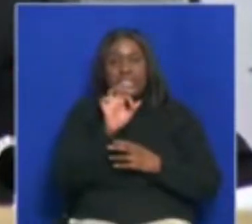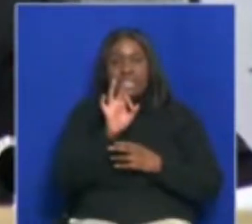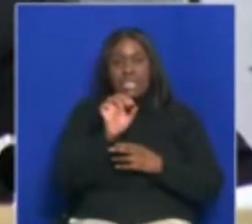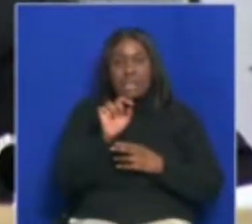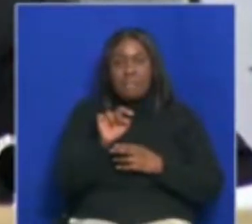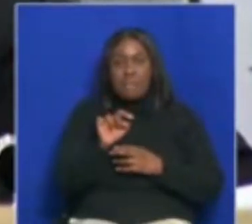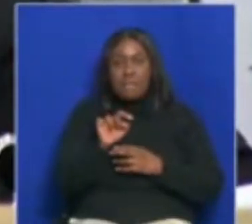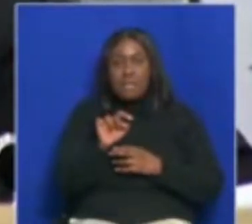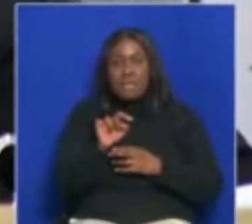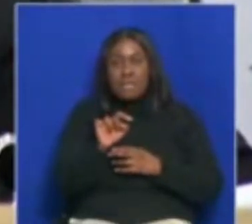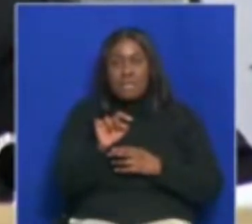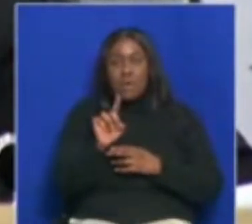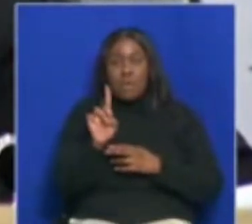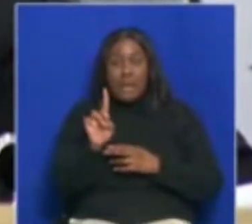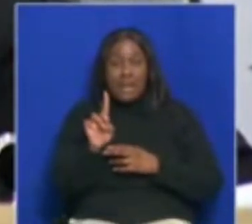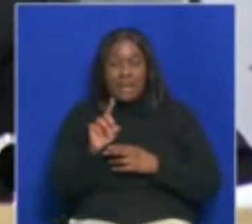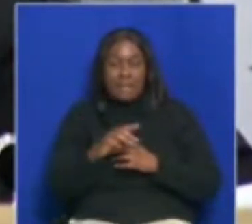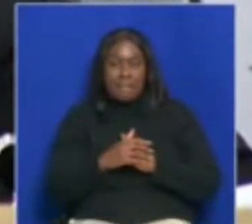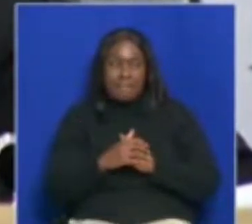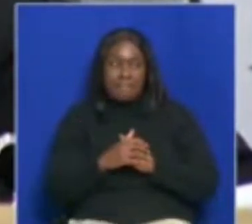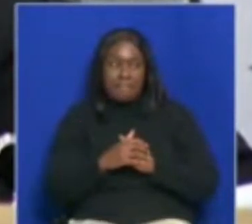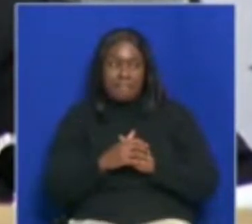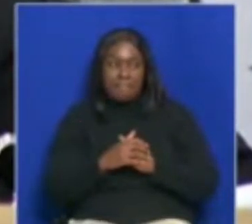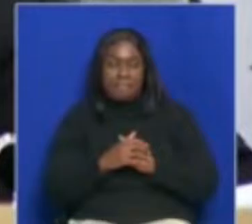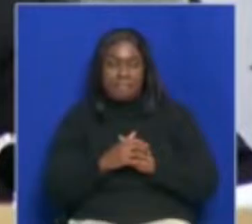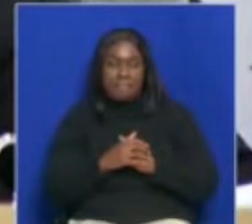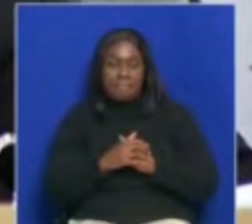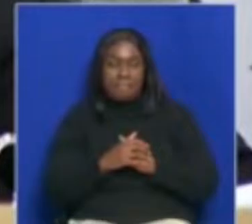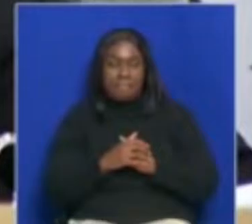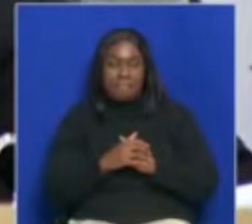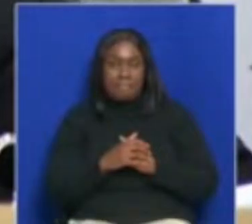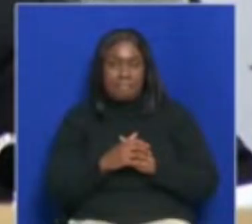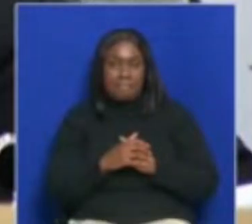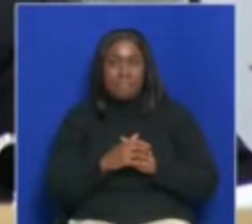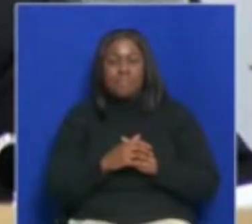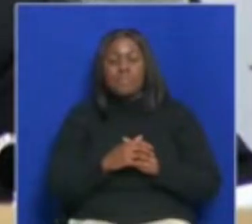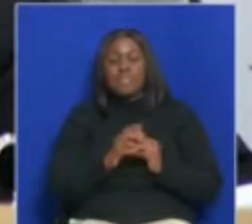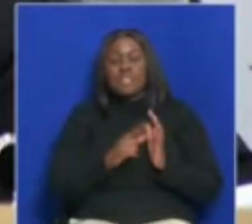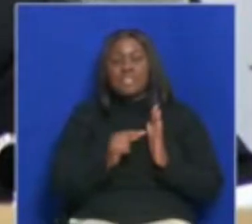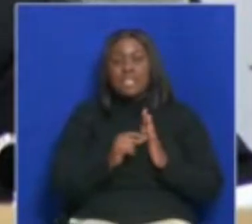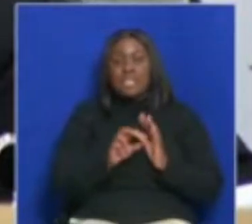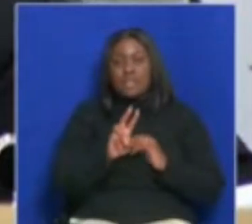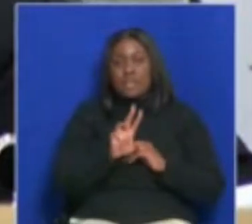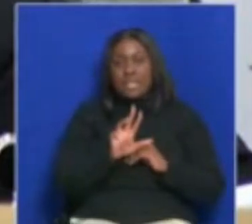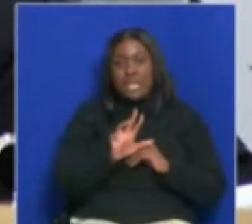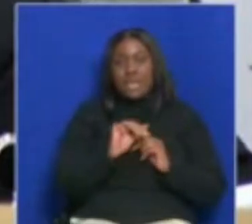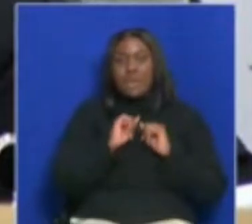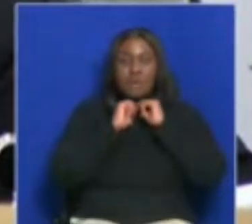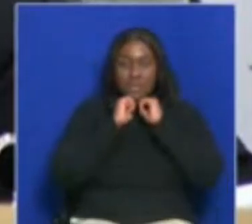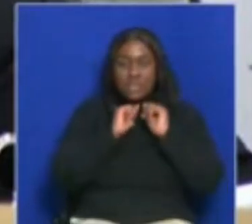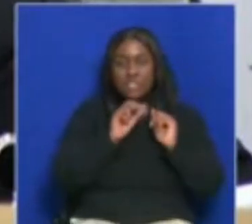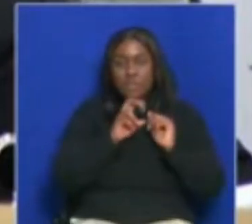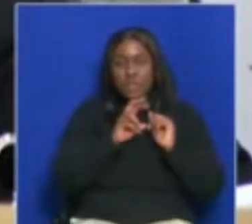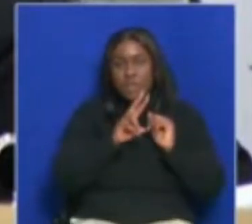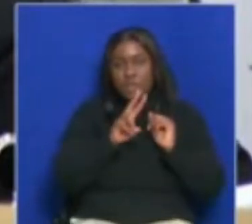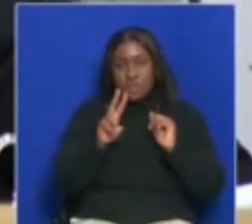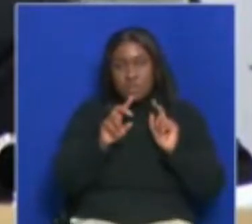63.3.1, between the 29th of August 2022 and the 18th of December